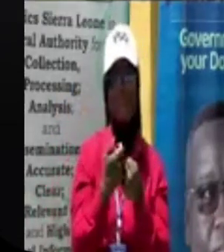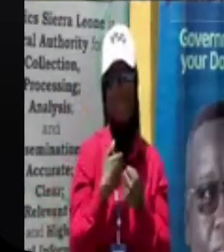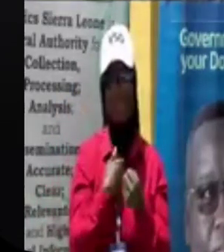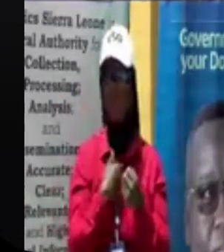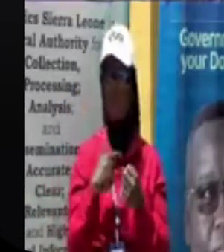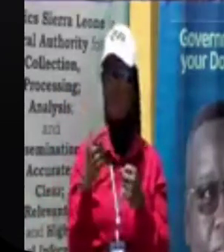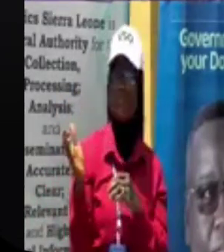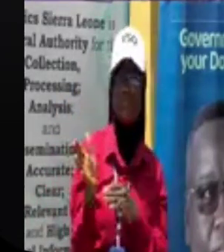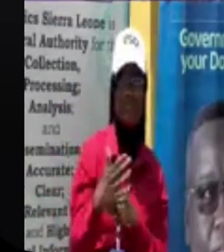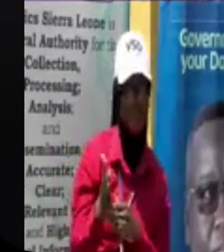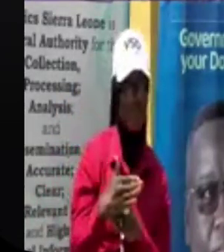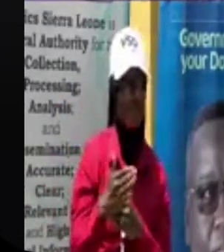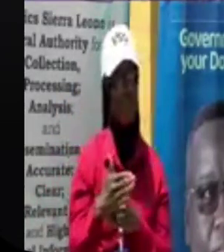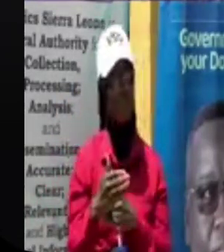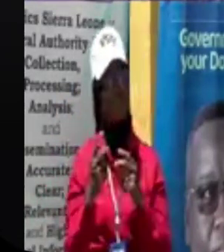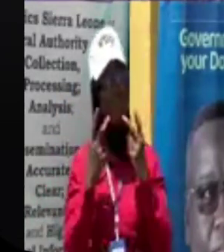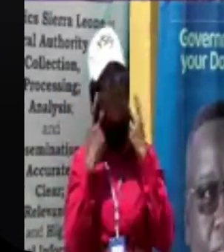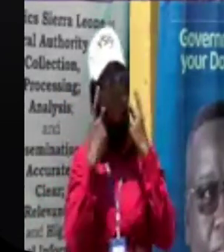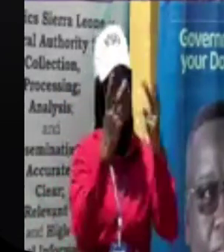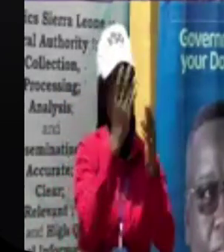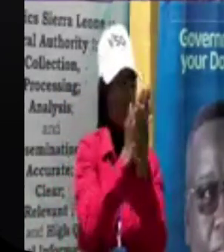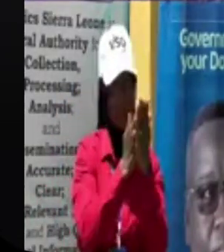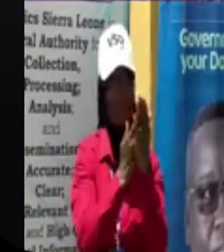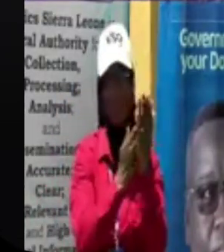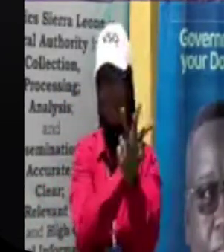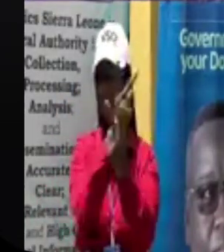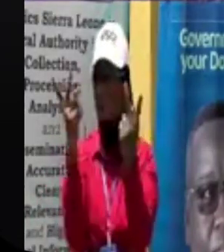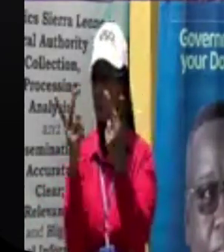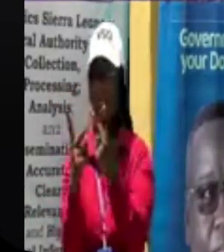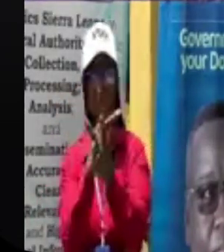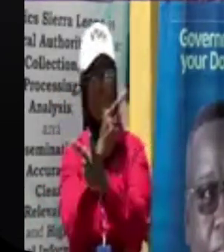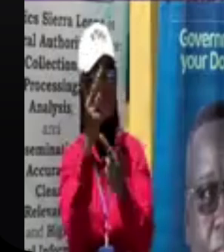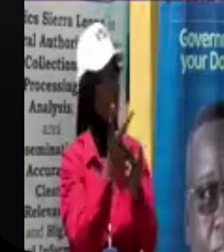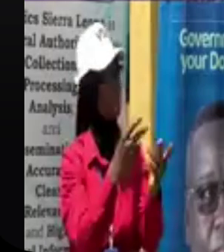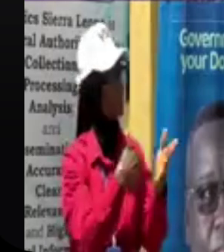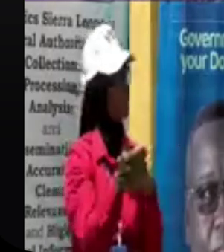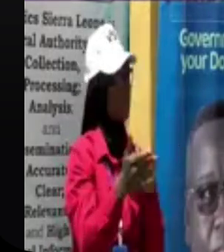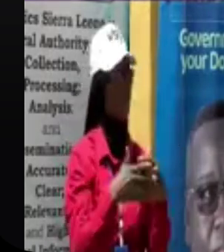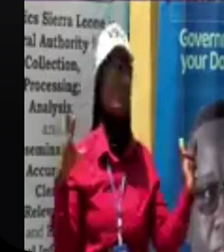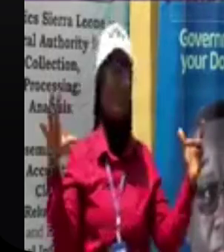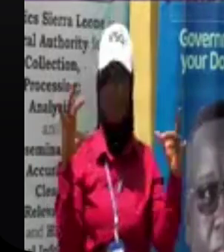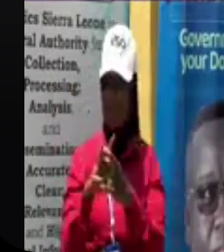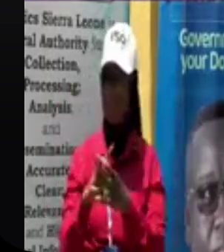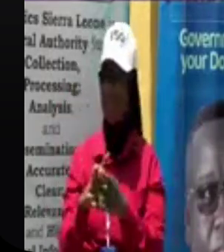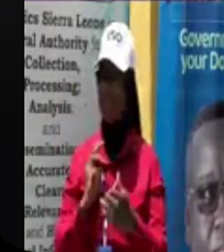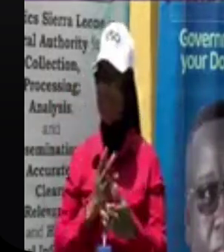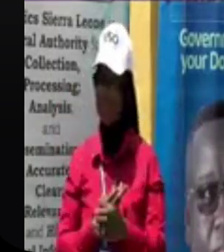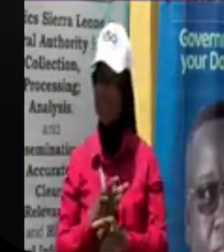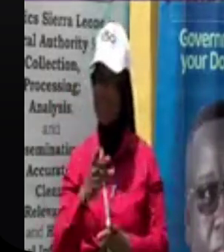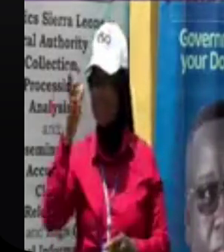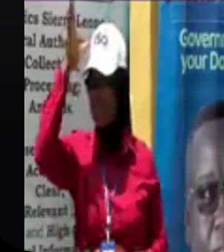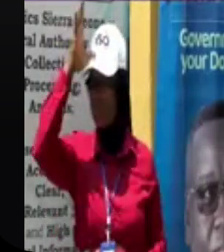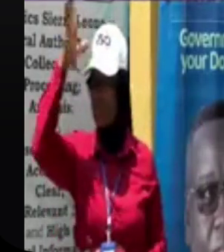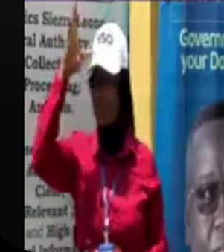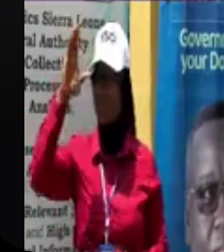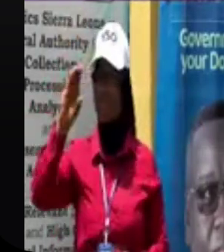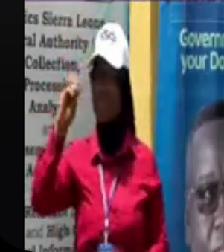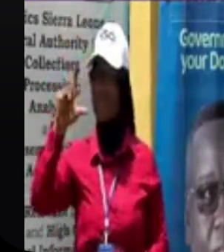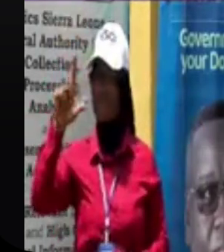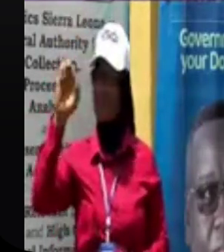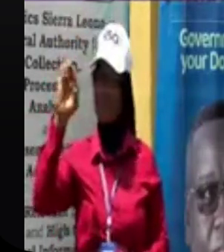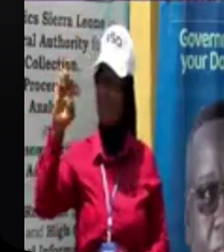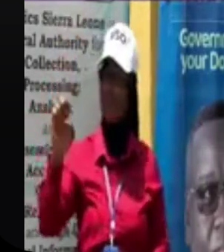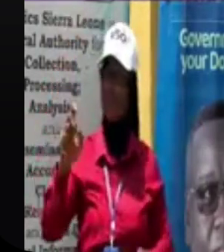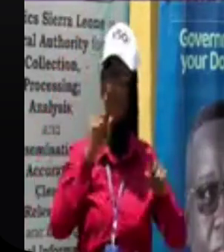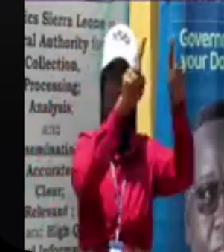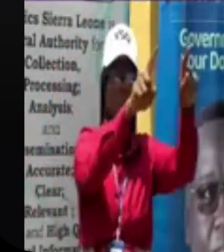Minister Noni one go looks on them place then day. So any of una way will join we and Pakol go. Let una